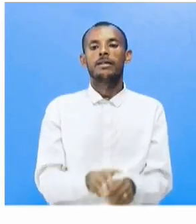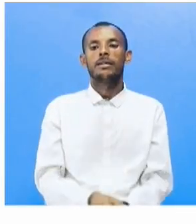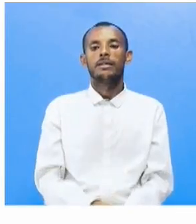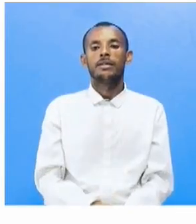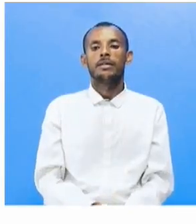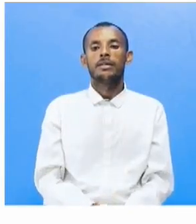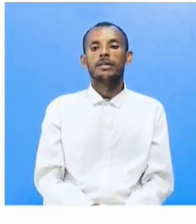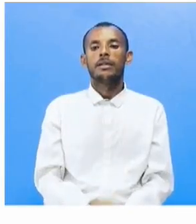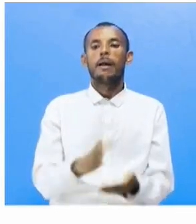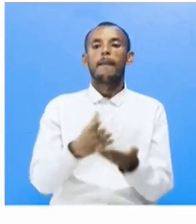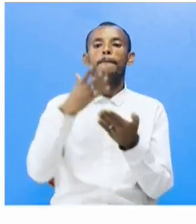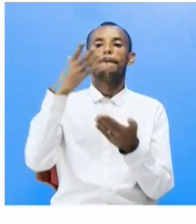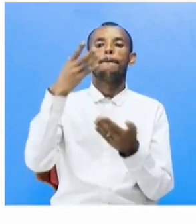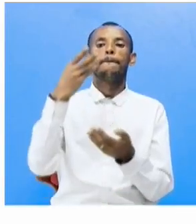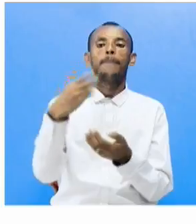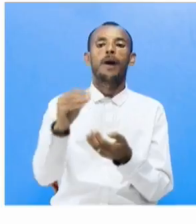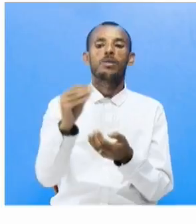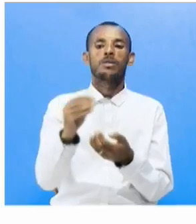bought